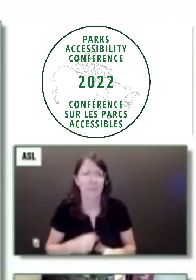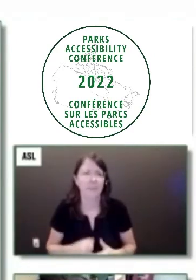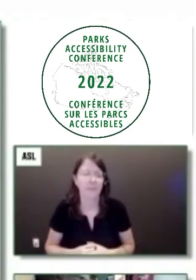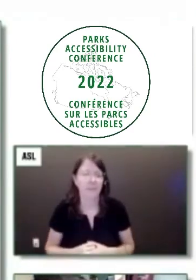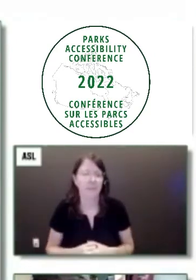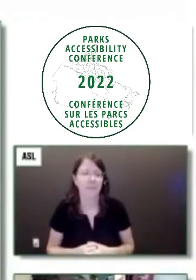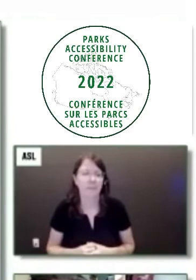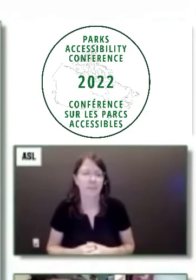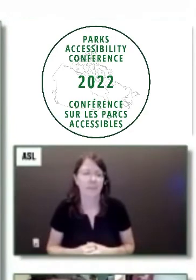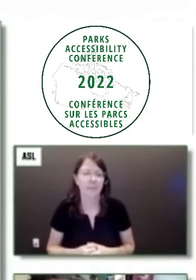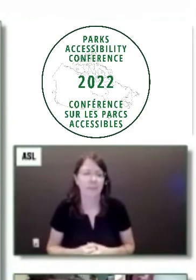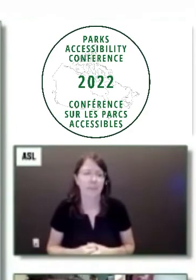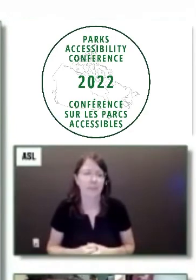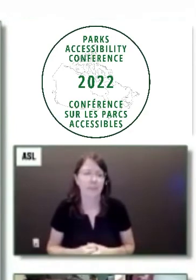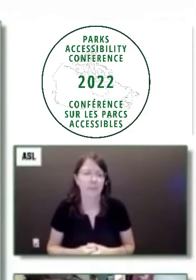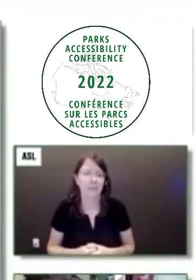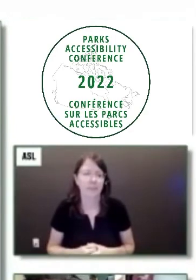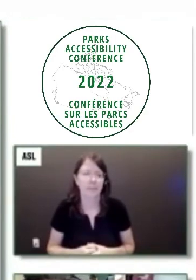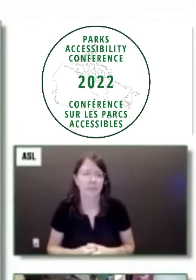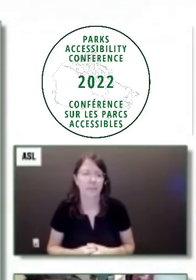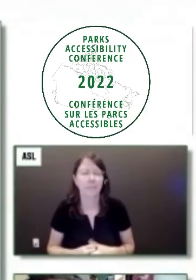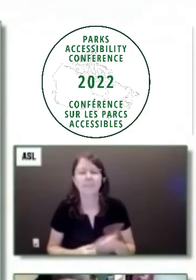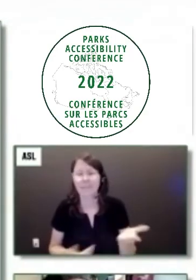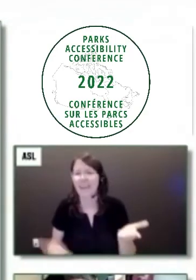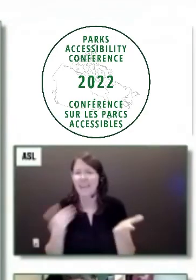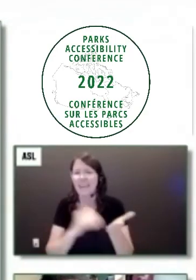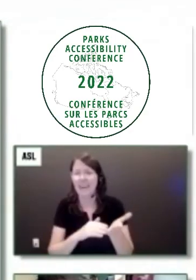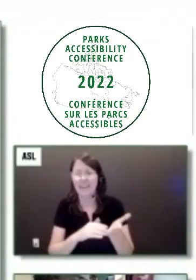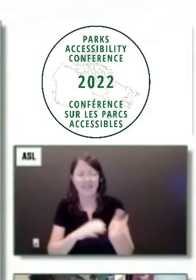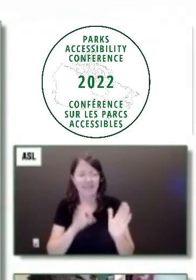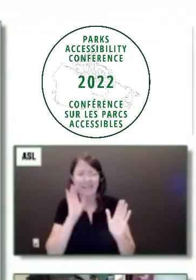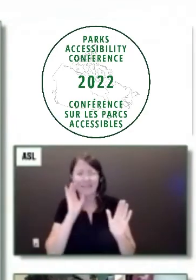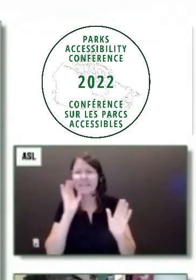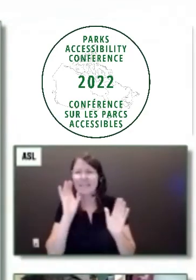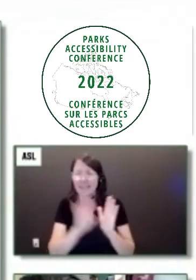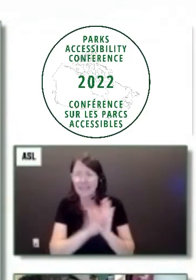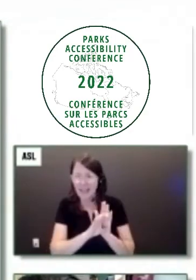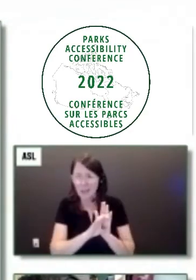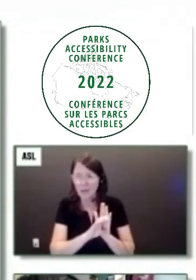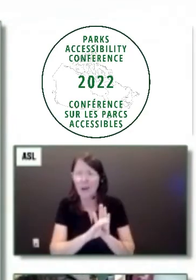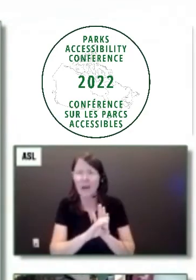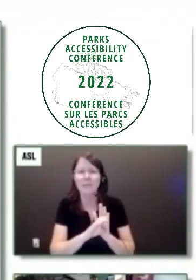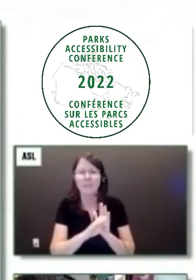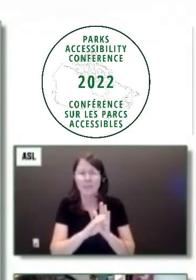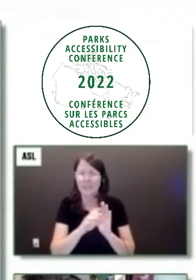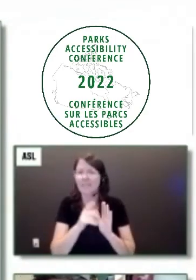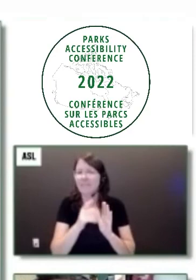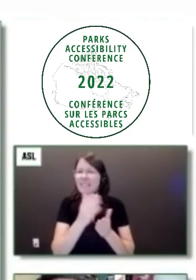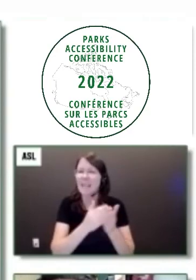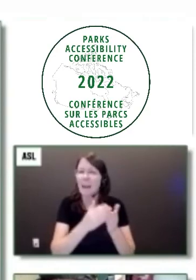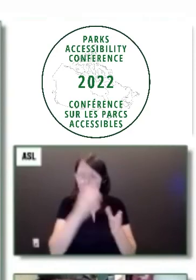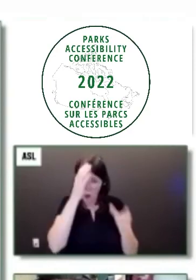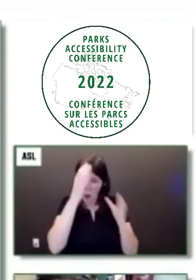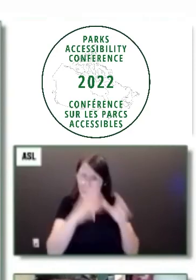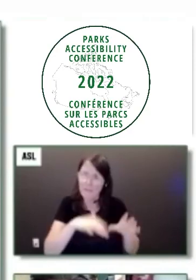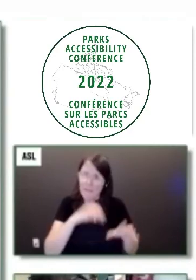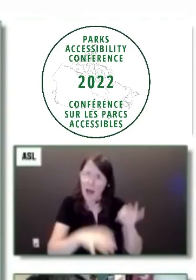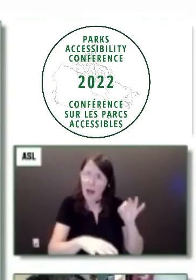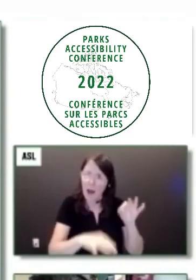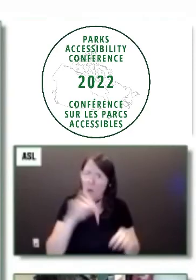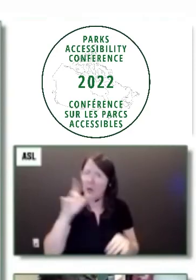Looking again at that concept diagram, linking some of the concepts used in the literature, we could see that